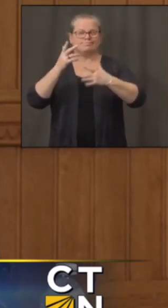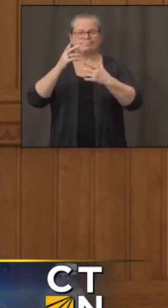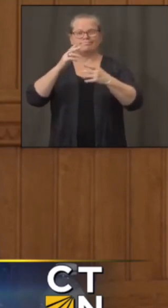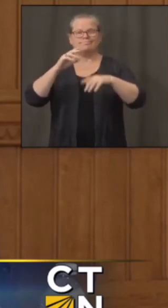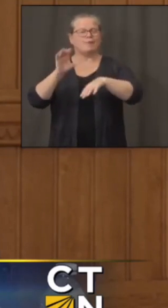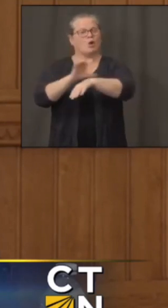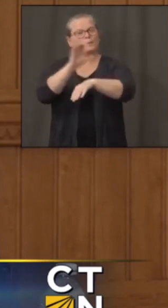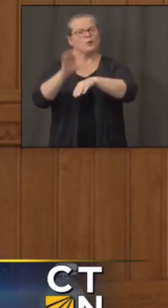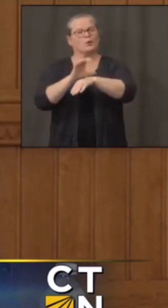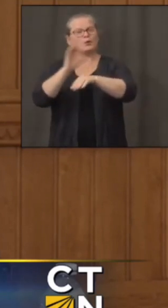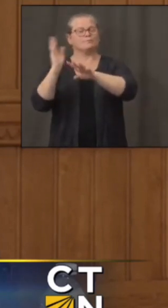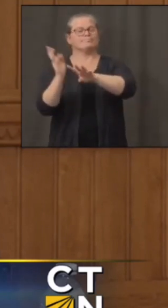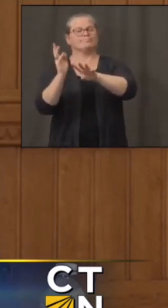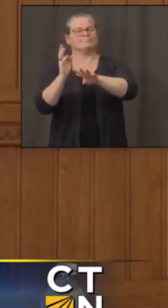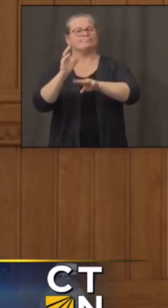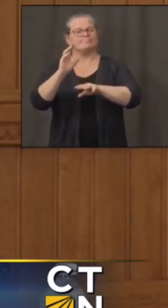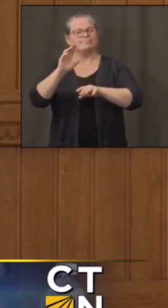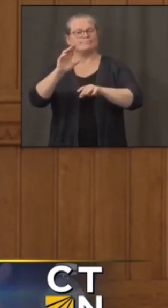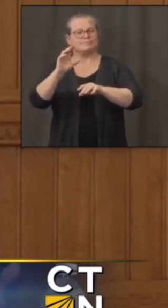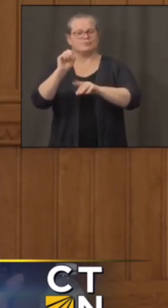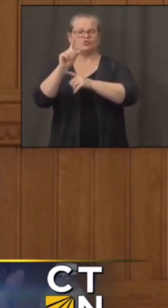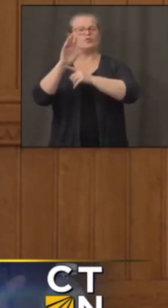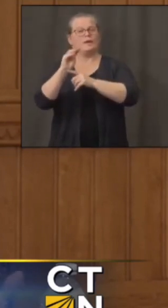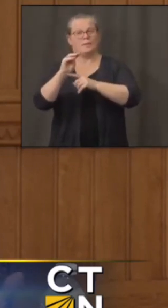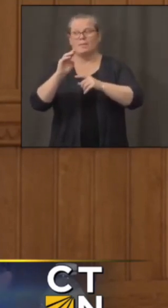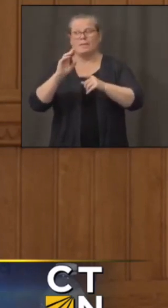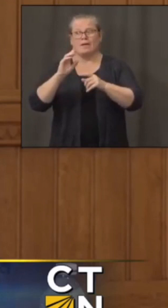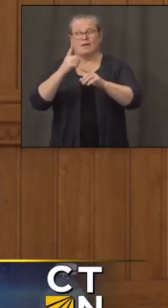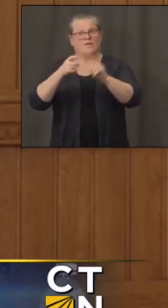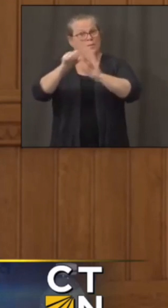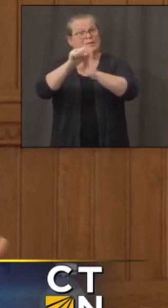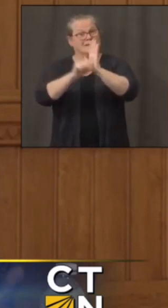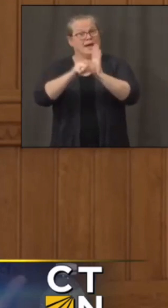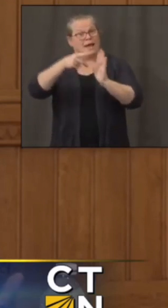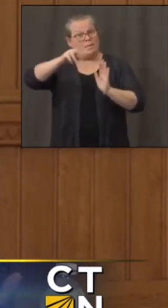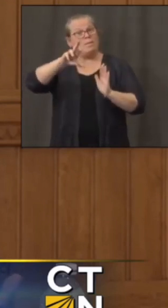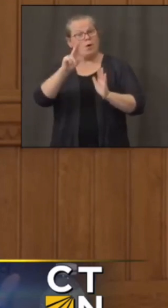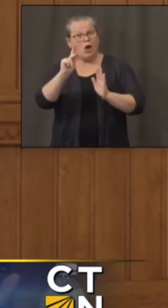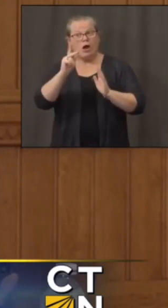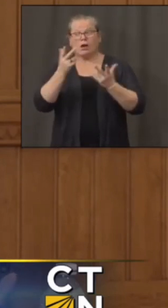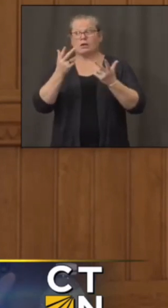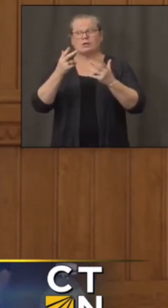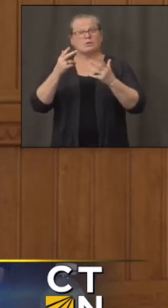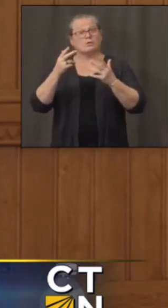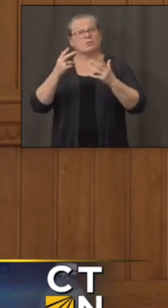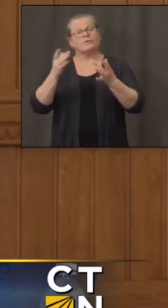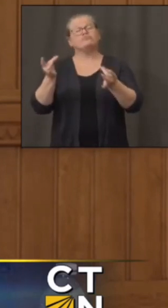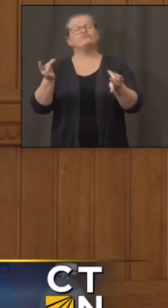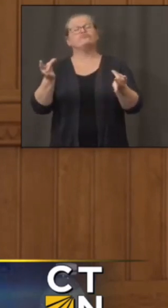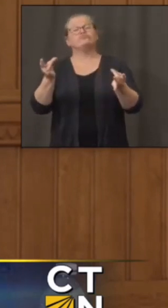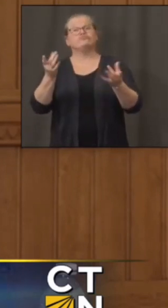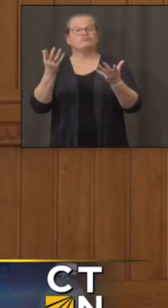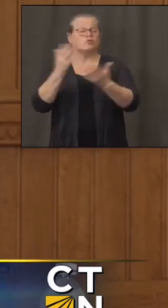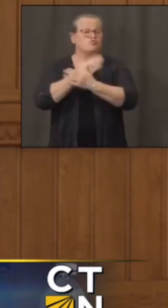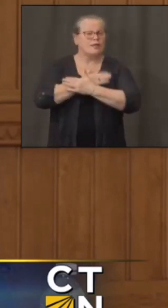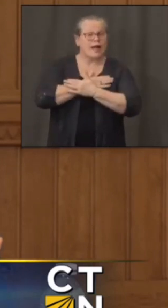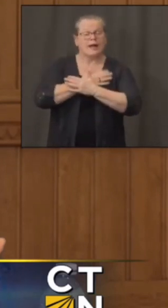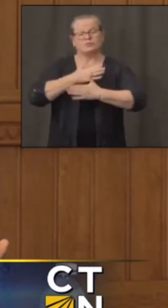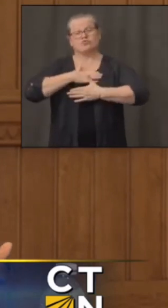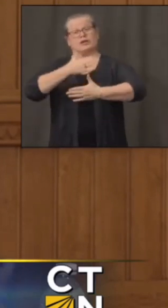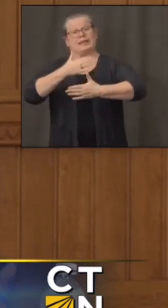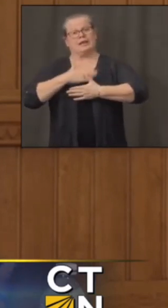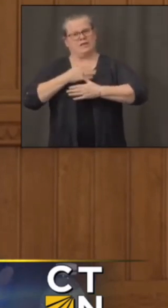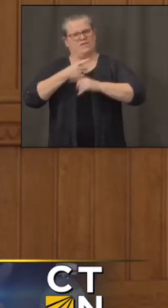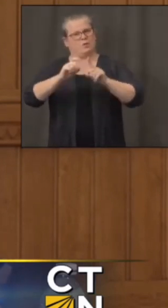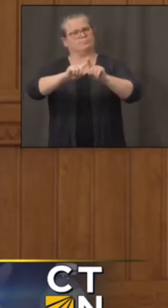beautiful state parks. And so our thinking is with this initiative, it's a way to introduce people to the parks, but then also a way